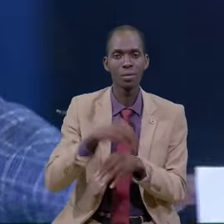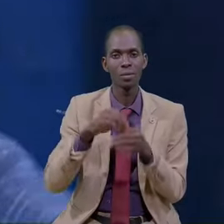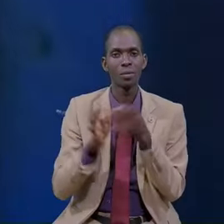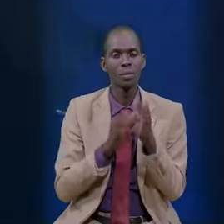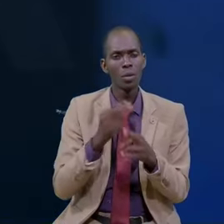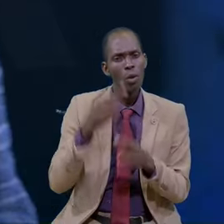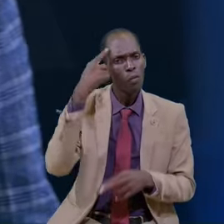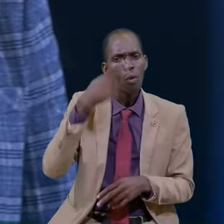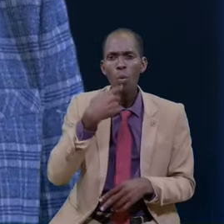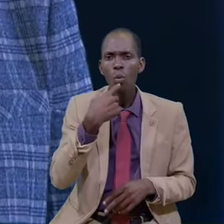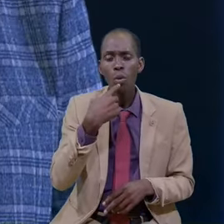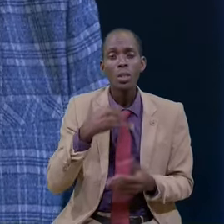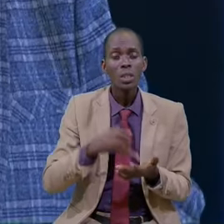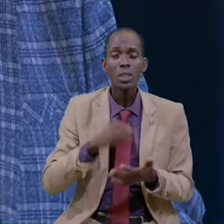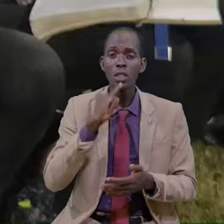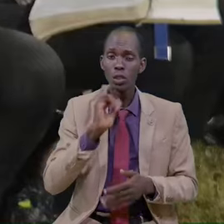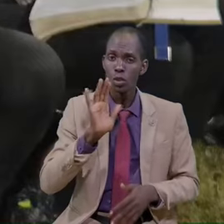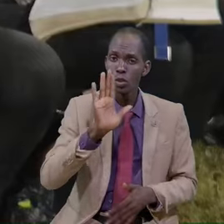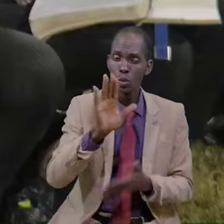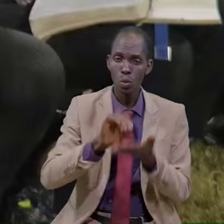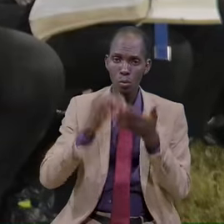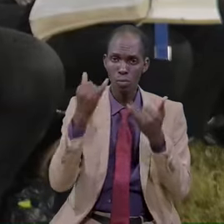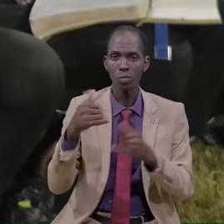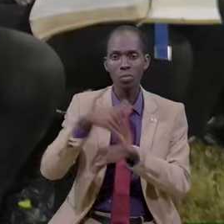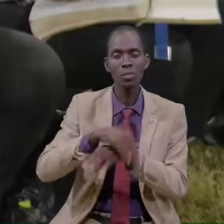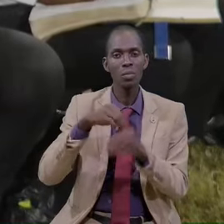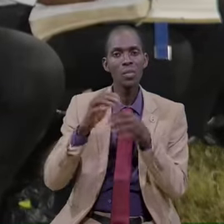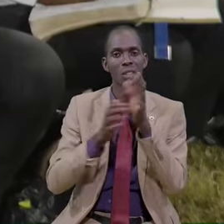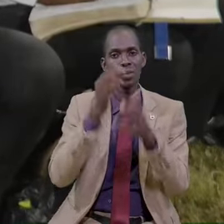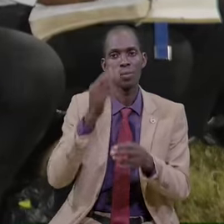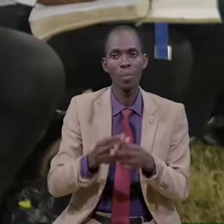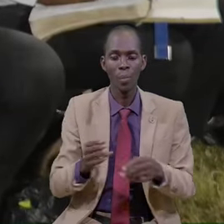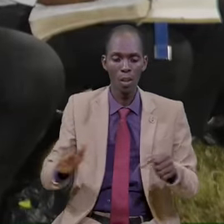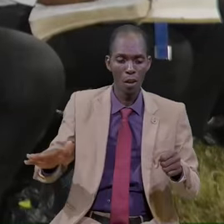are you I said tonight full